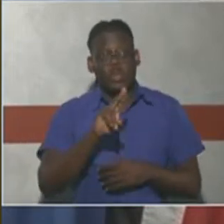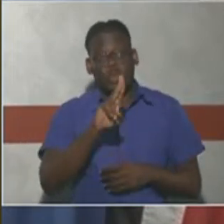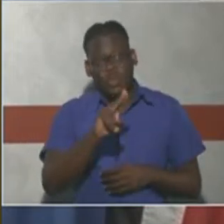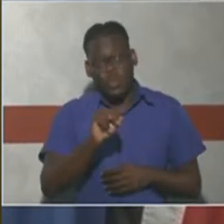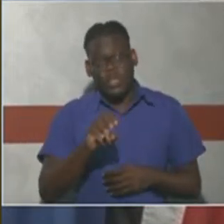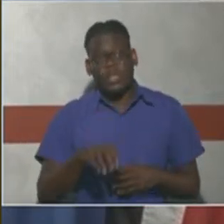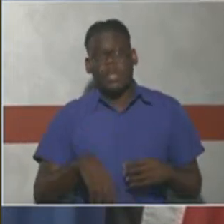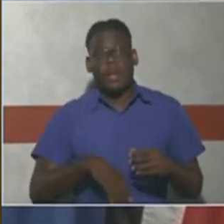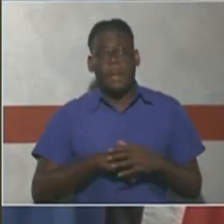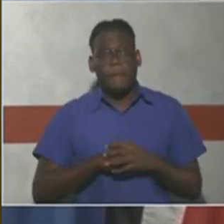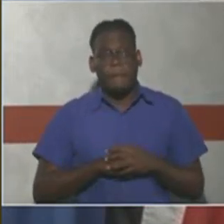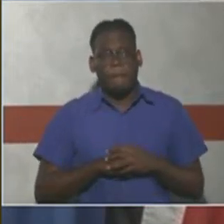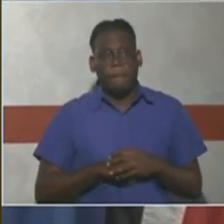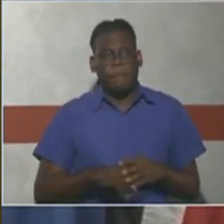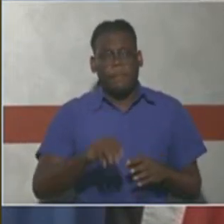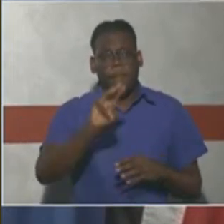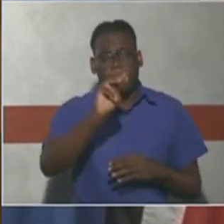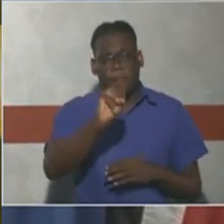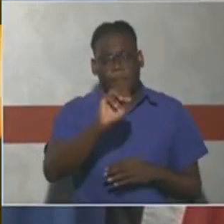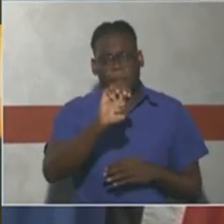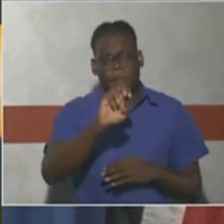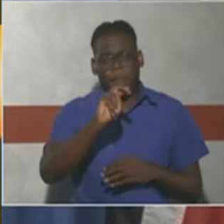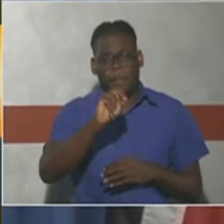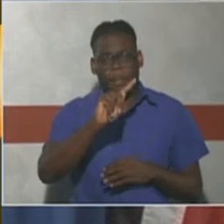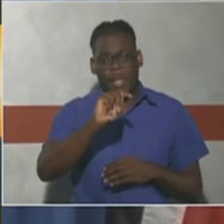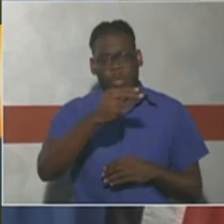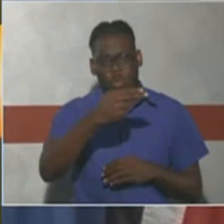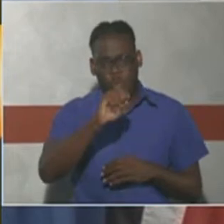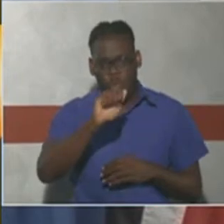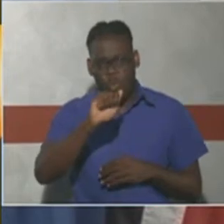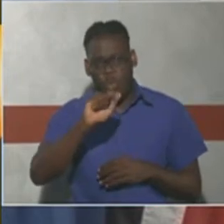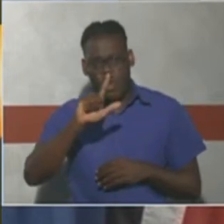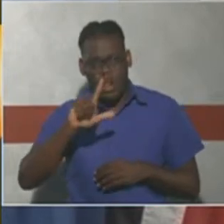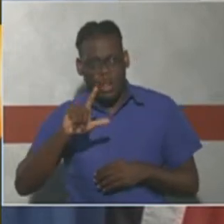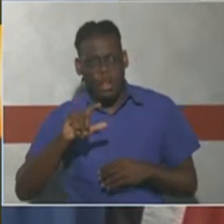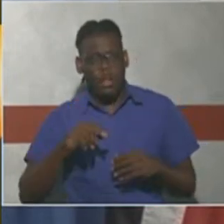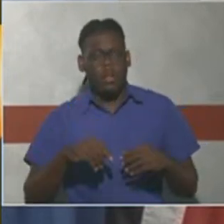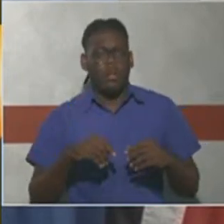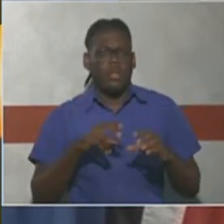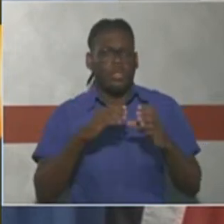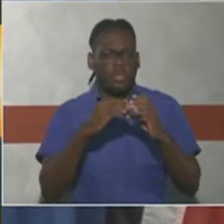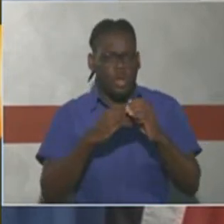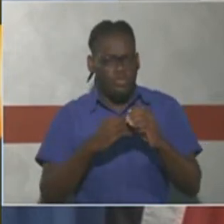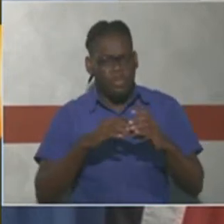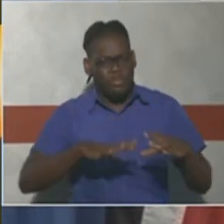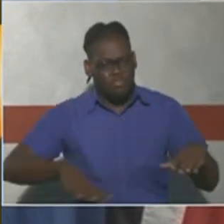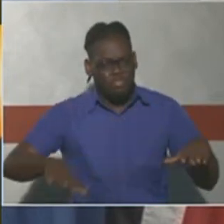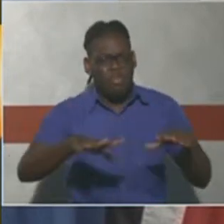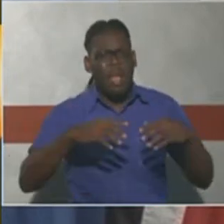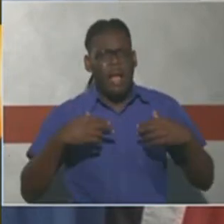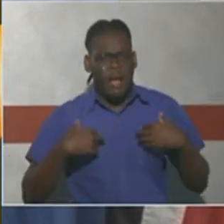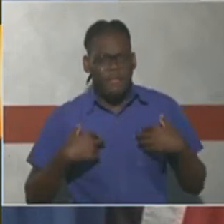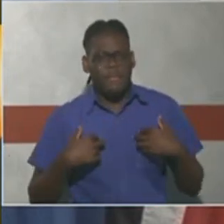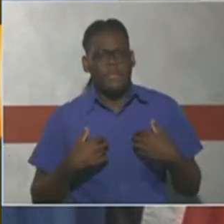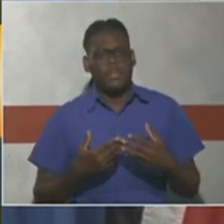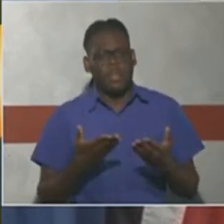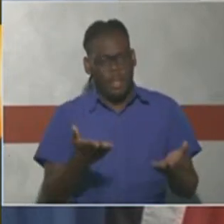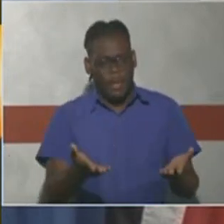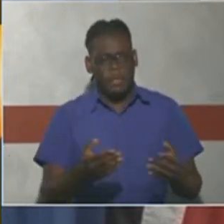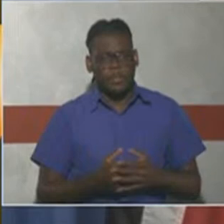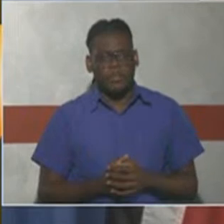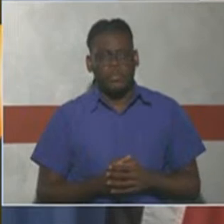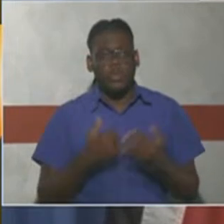And we have this right next to proven reserves. And all we in Trinidad and Tobago needed was access to